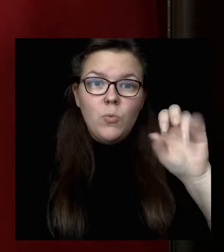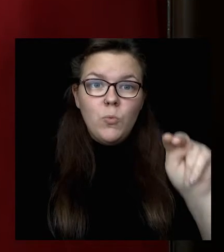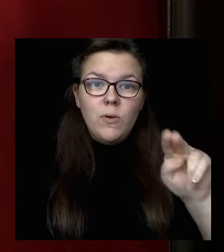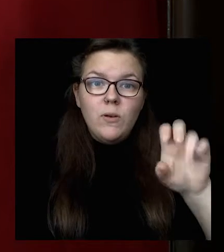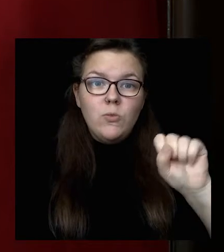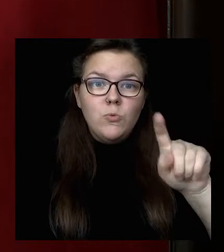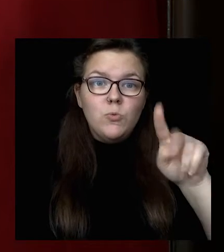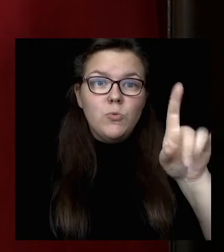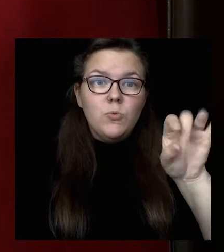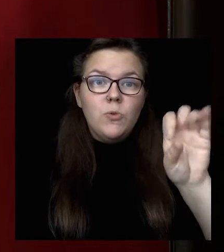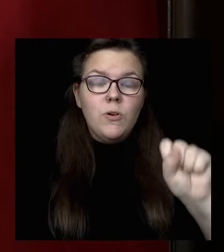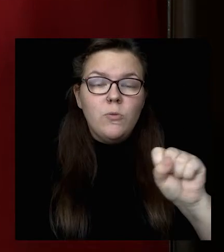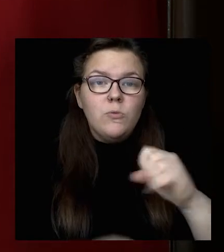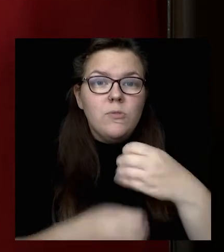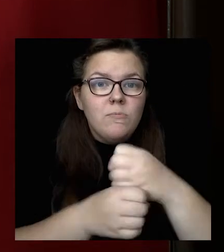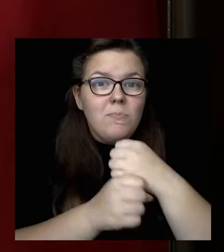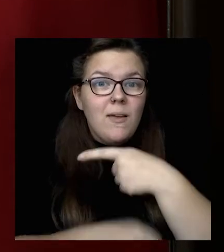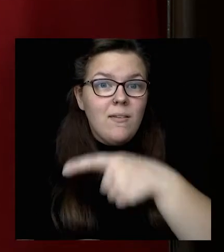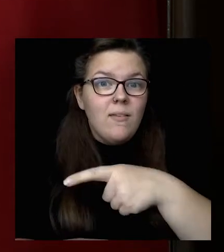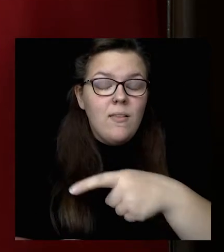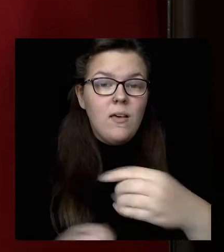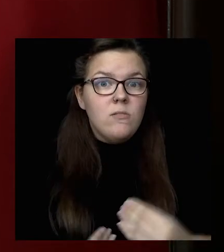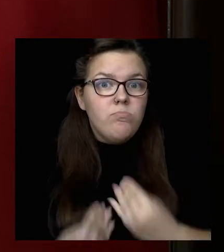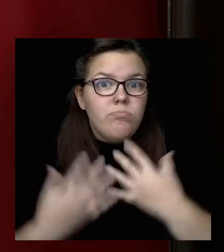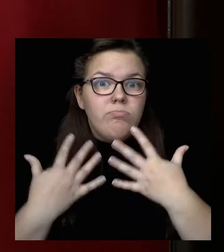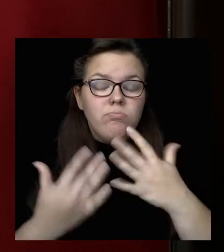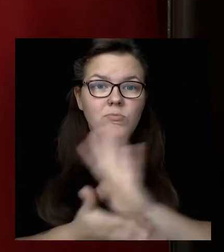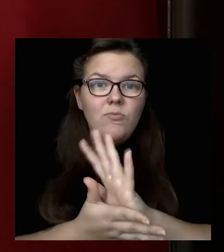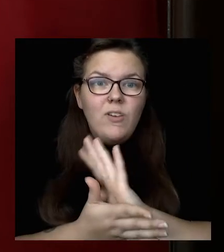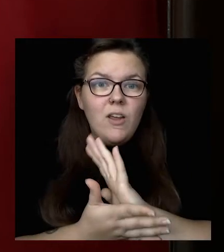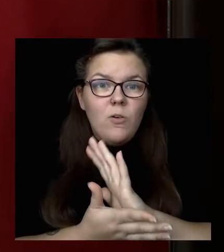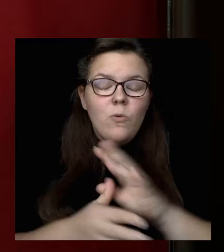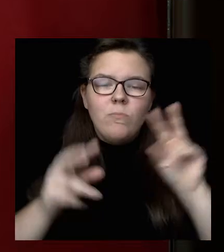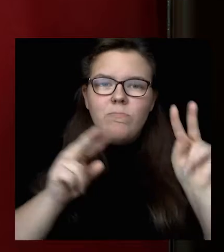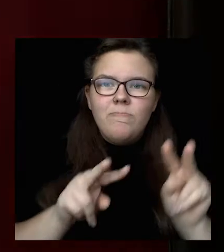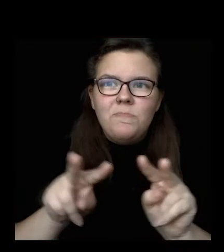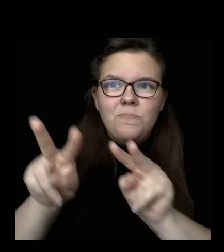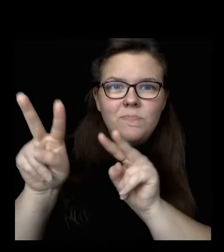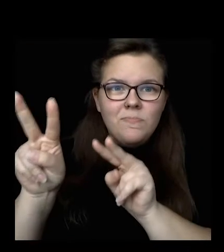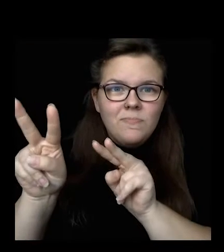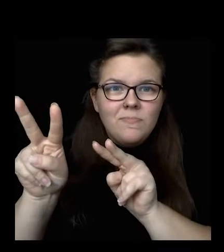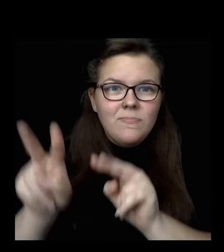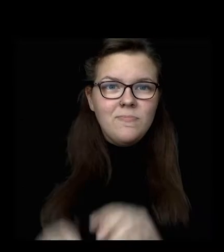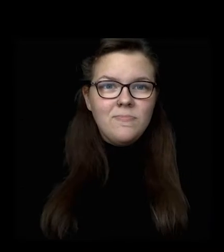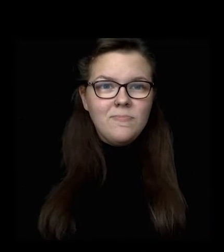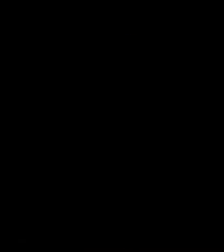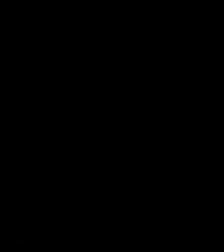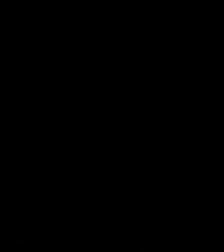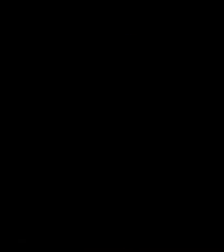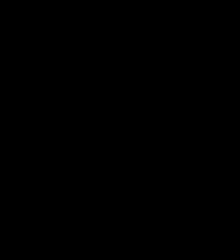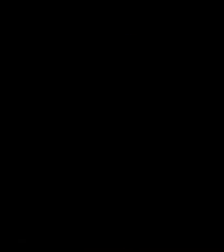Quinn Studios for making this powerful video this evening. Take a look.